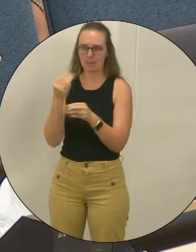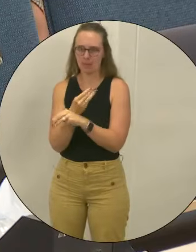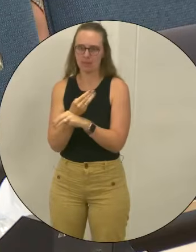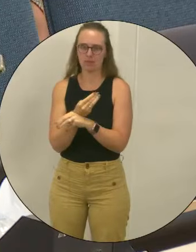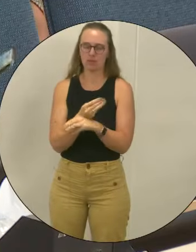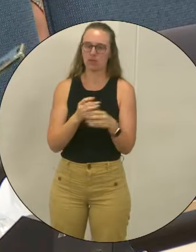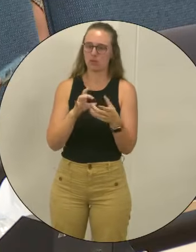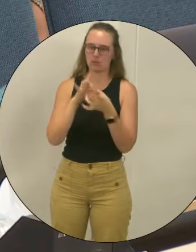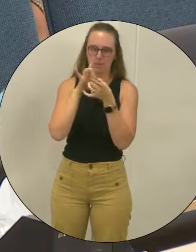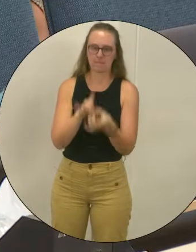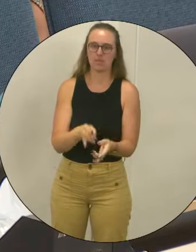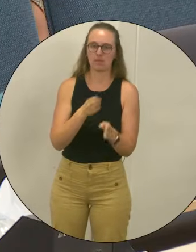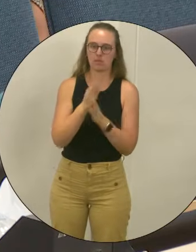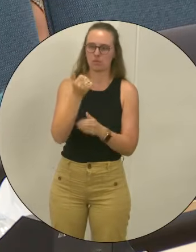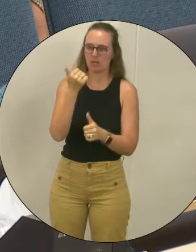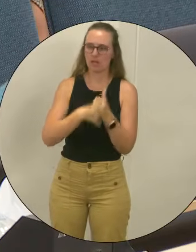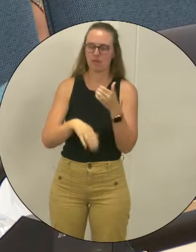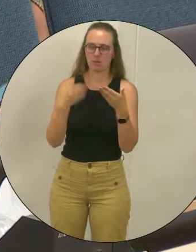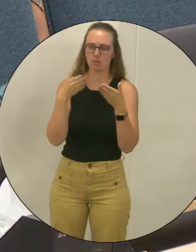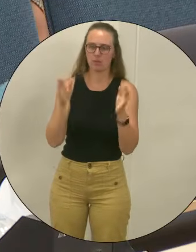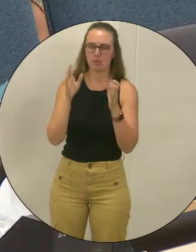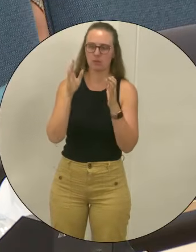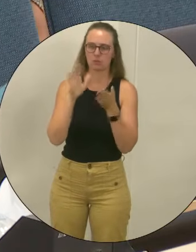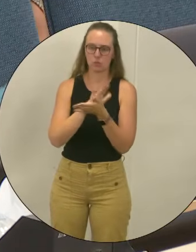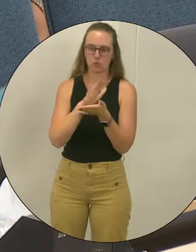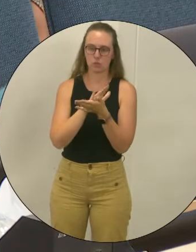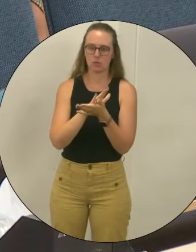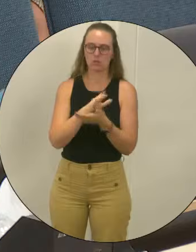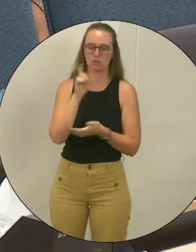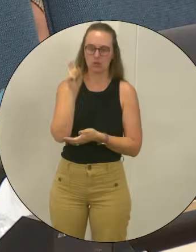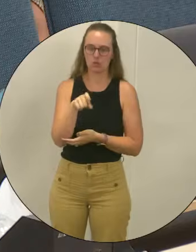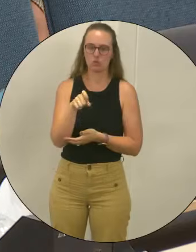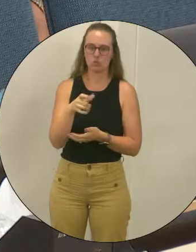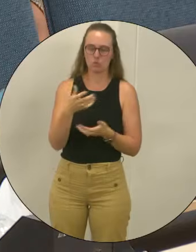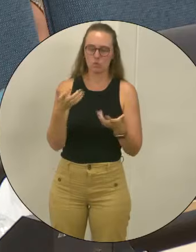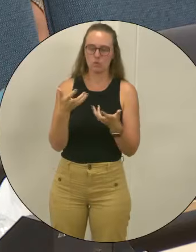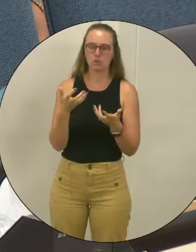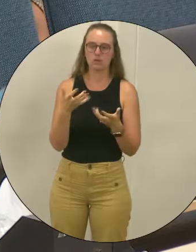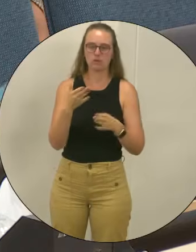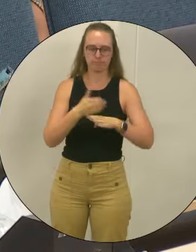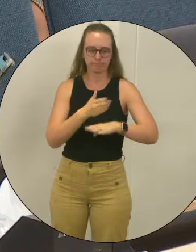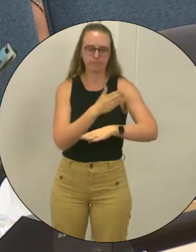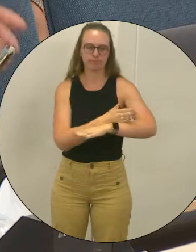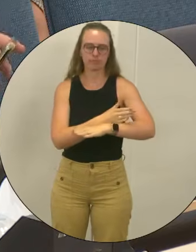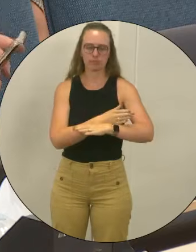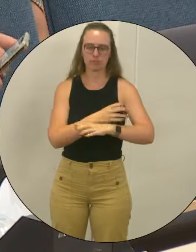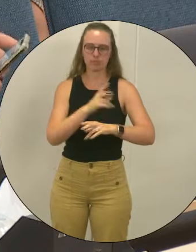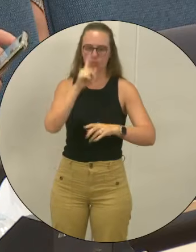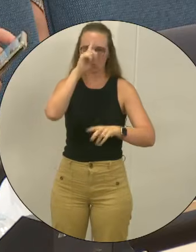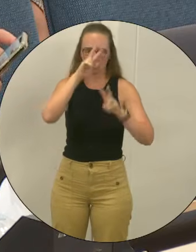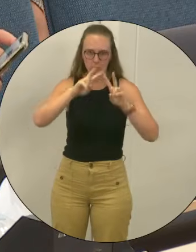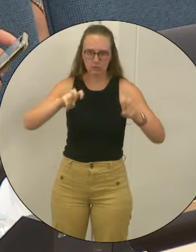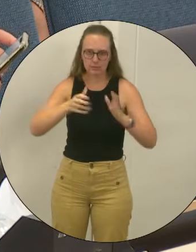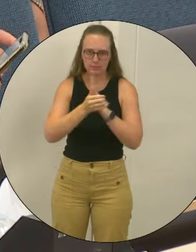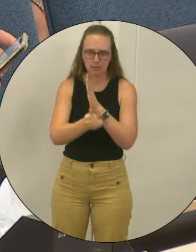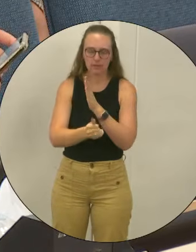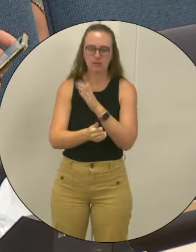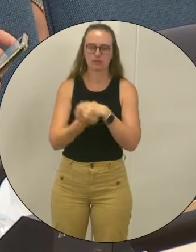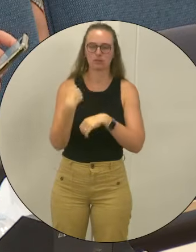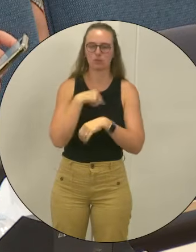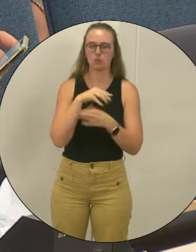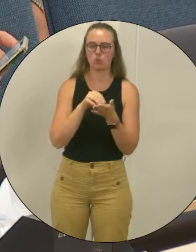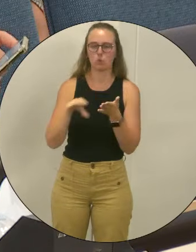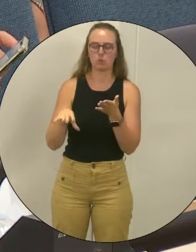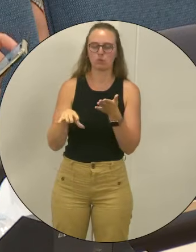arithmetic. The core mission of every public institution must be on enhancing critical thinking skills in our